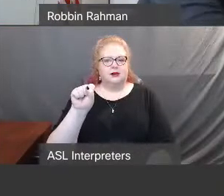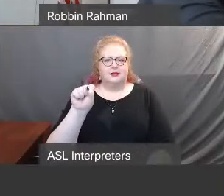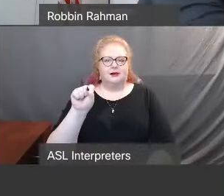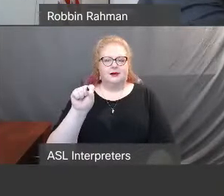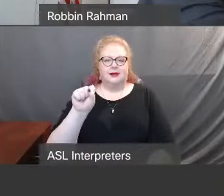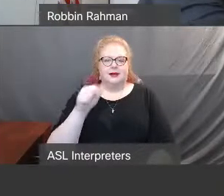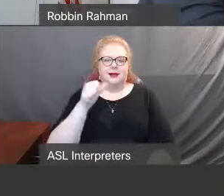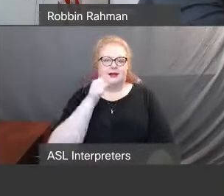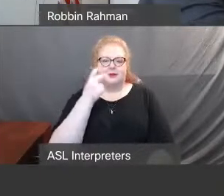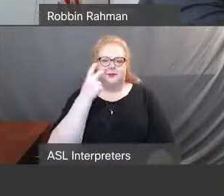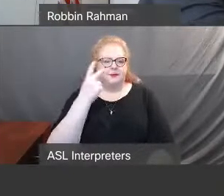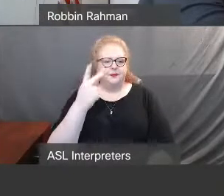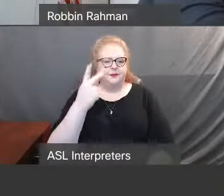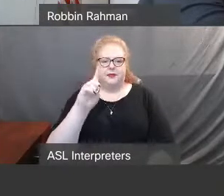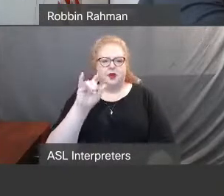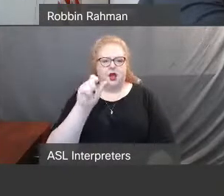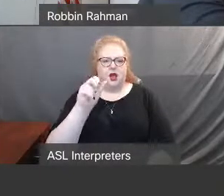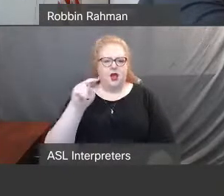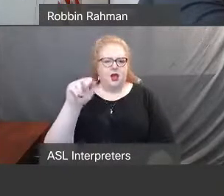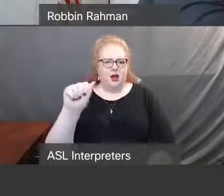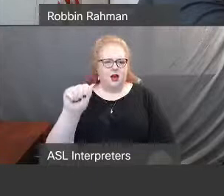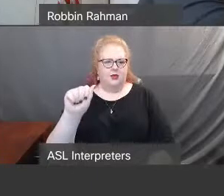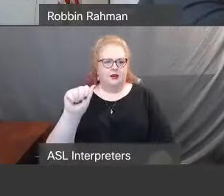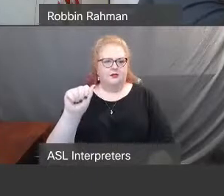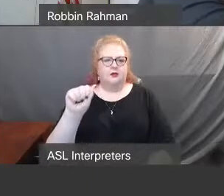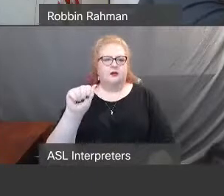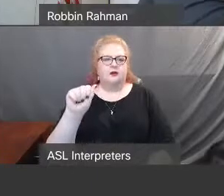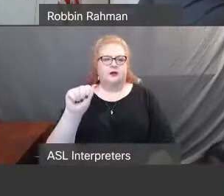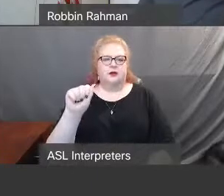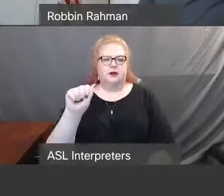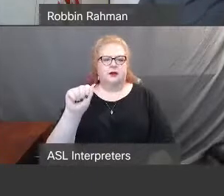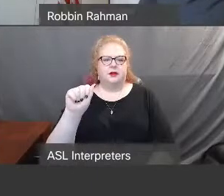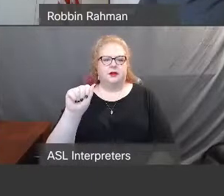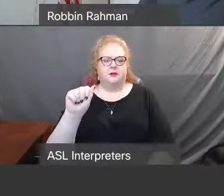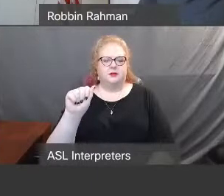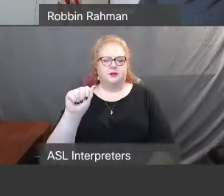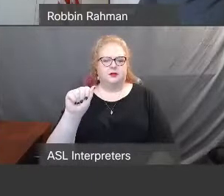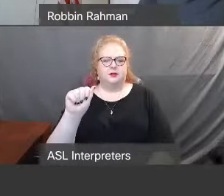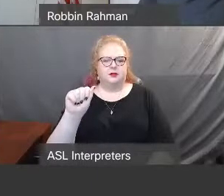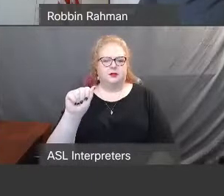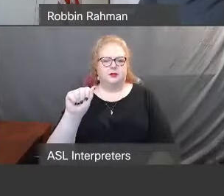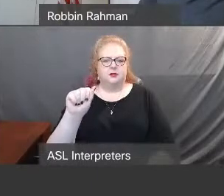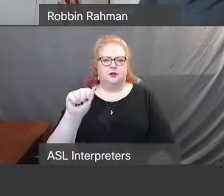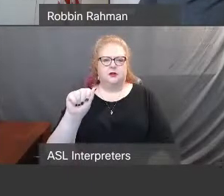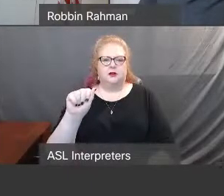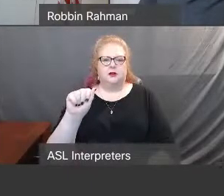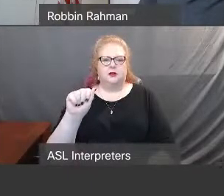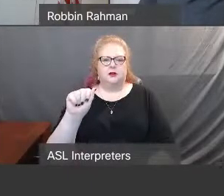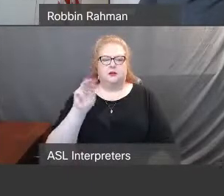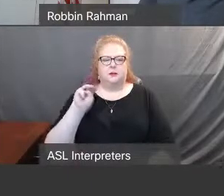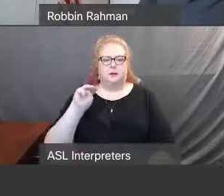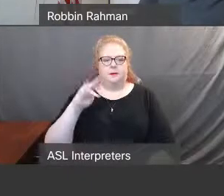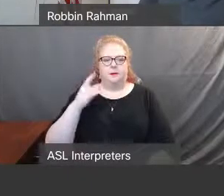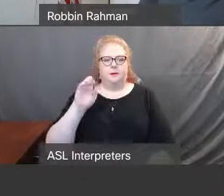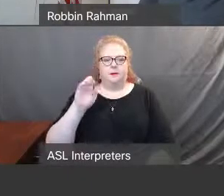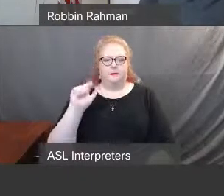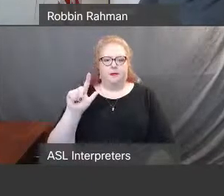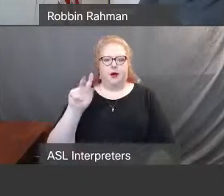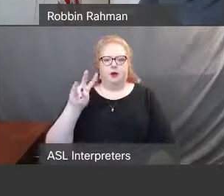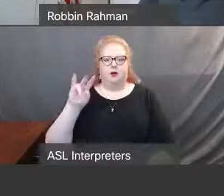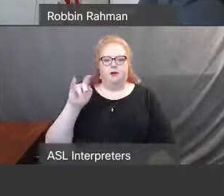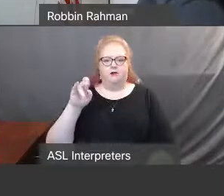I don't see Diana. Volume and support both. Michael was on there Vickers, earlier.